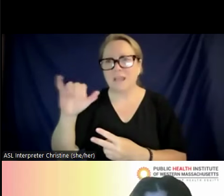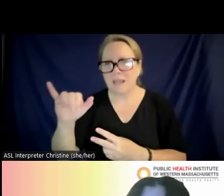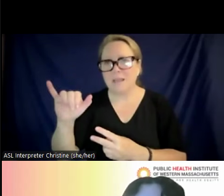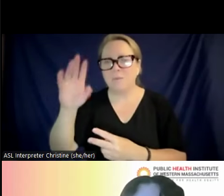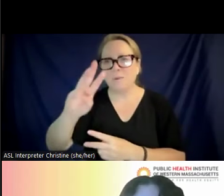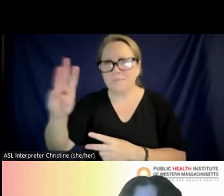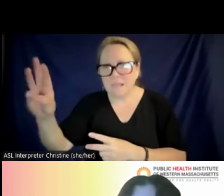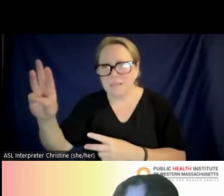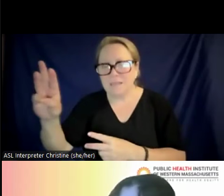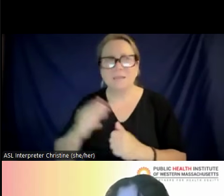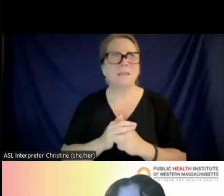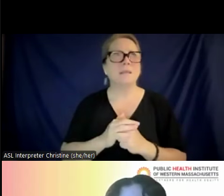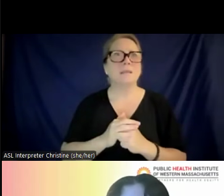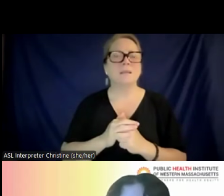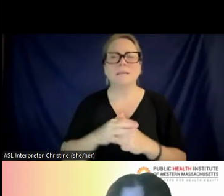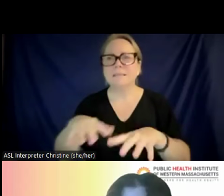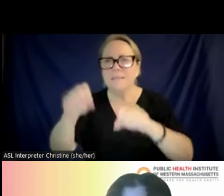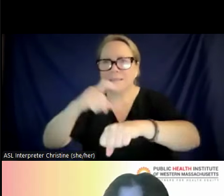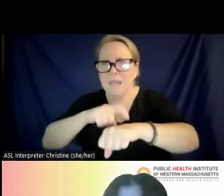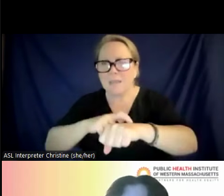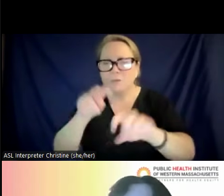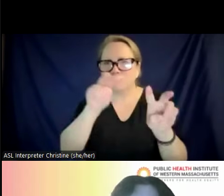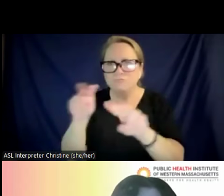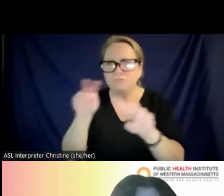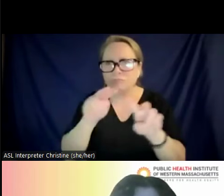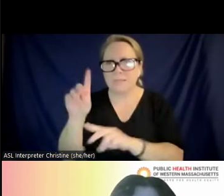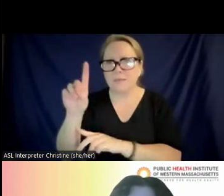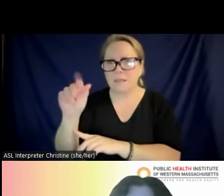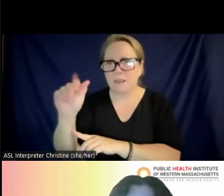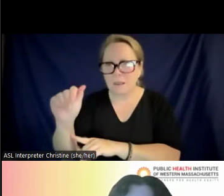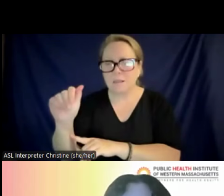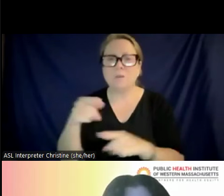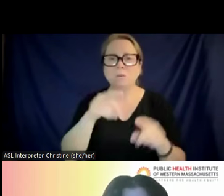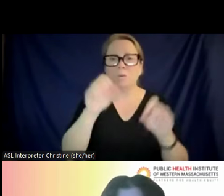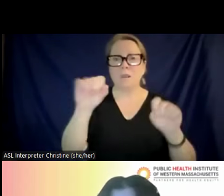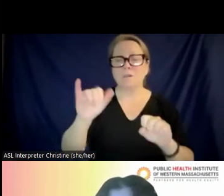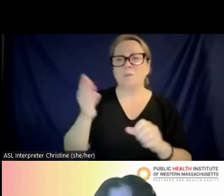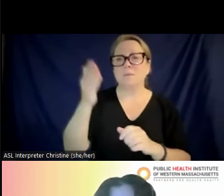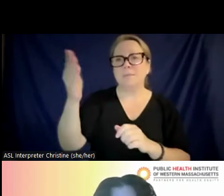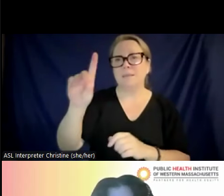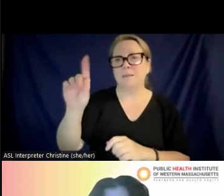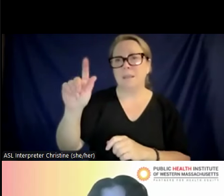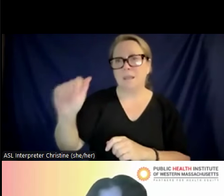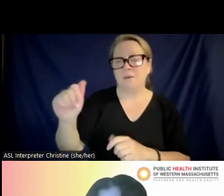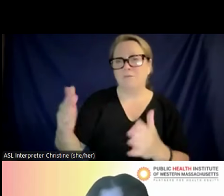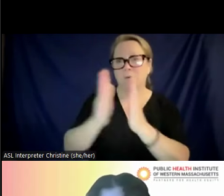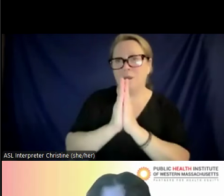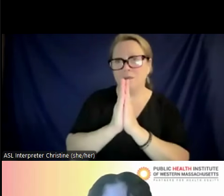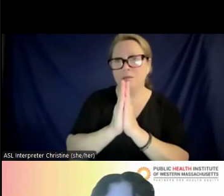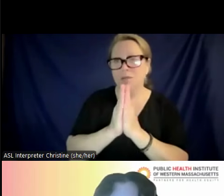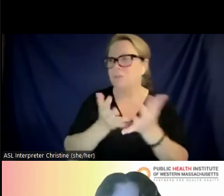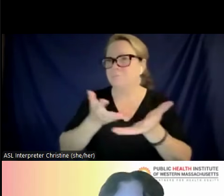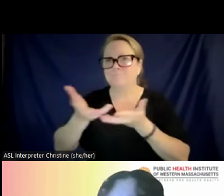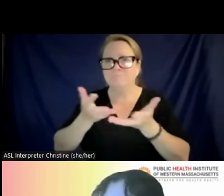website, spend time with the data. You can also submit a data request and spend some time with one of